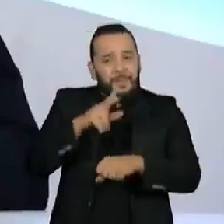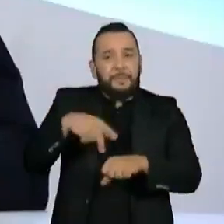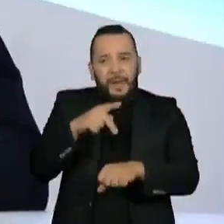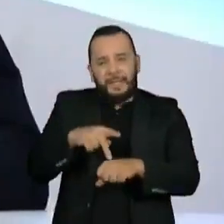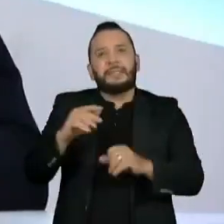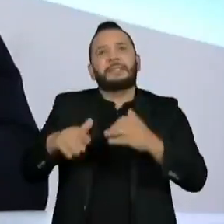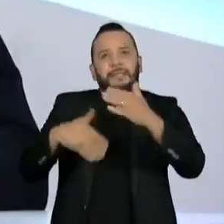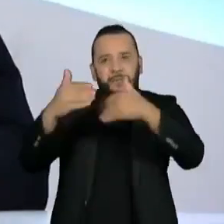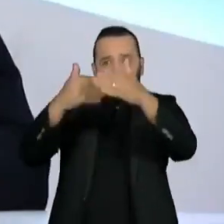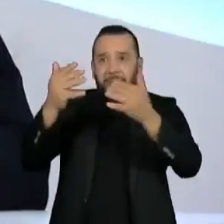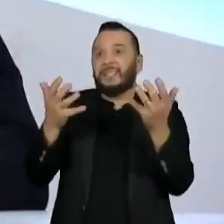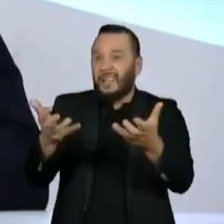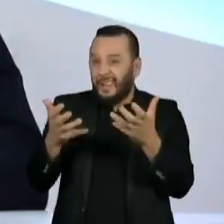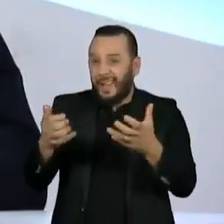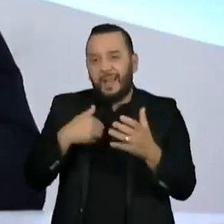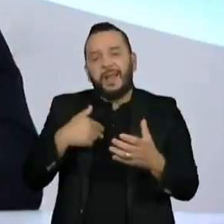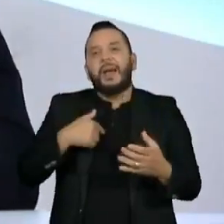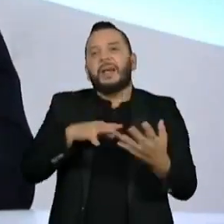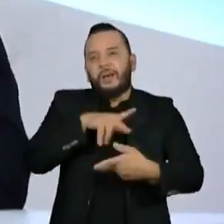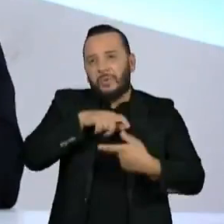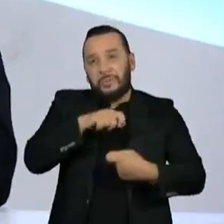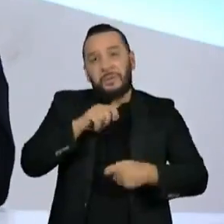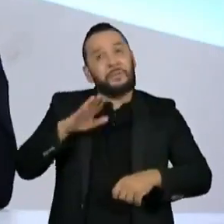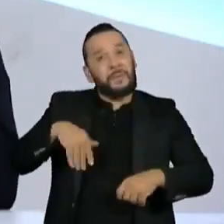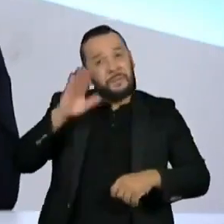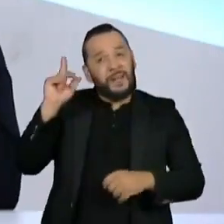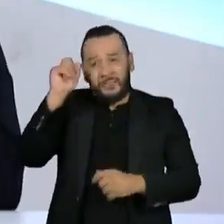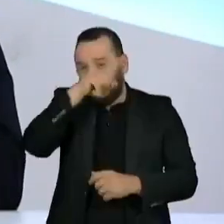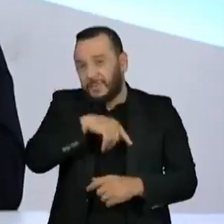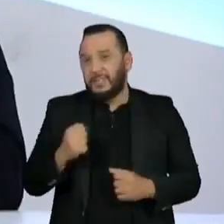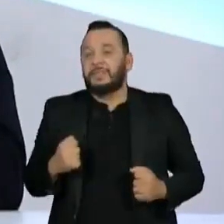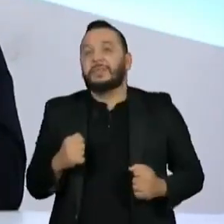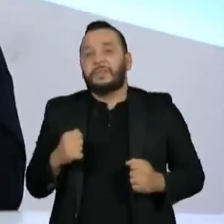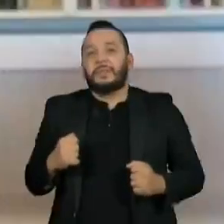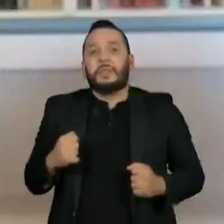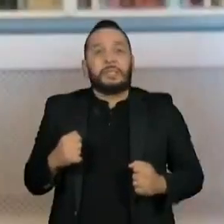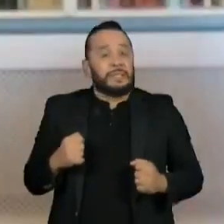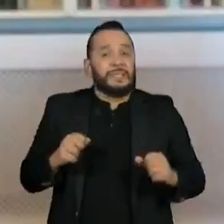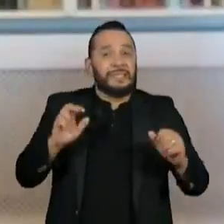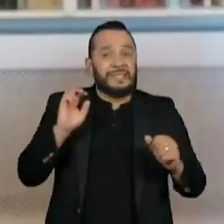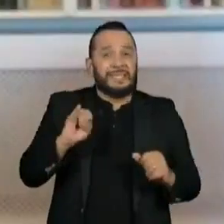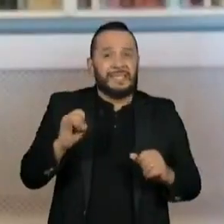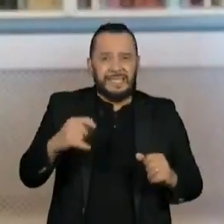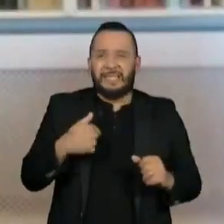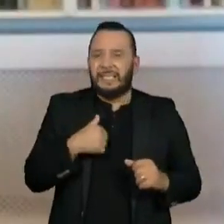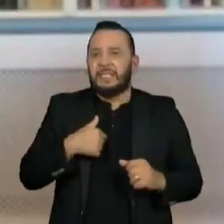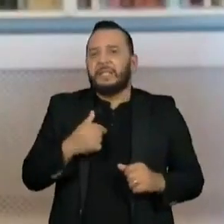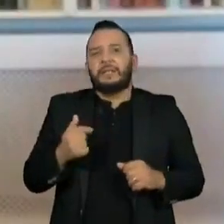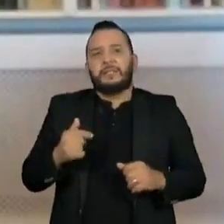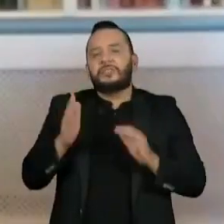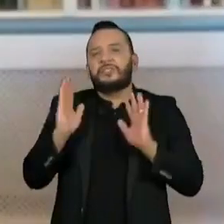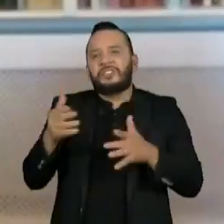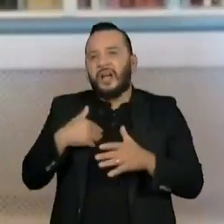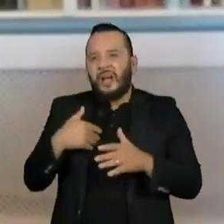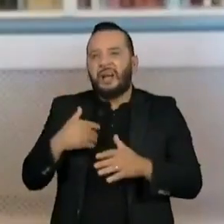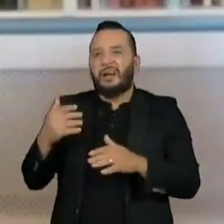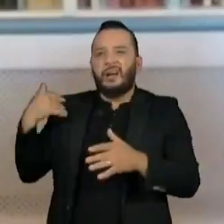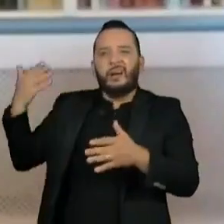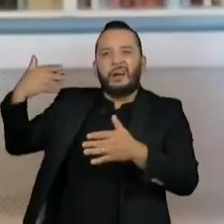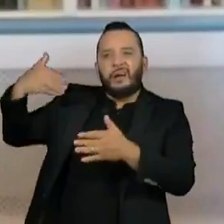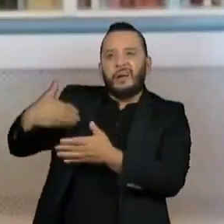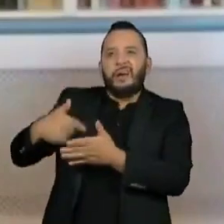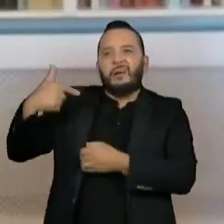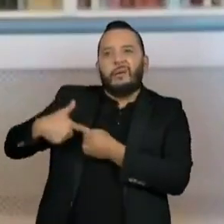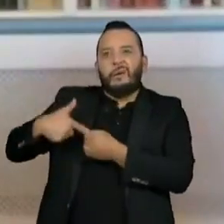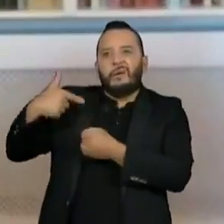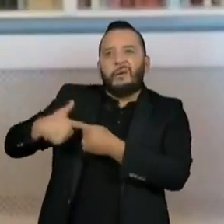developing countries want to go green but it's much harder if they haven't got a base of you know of